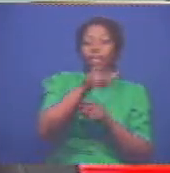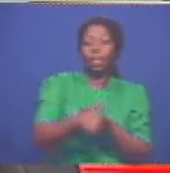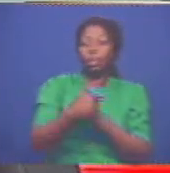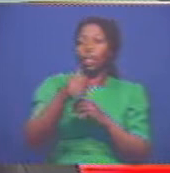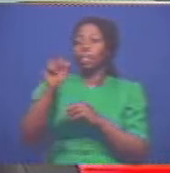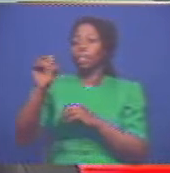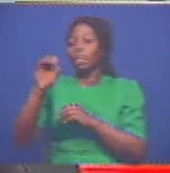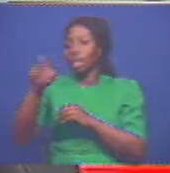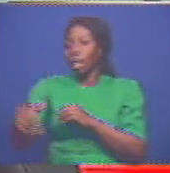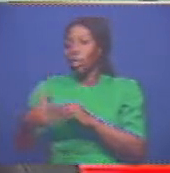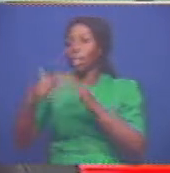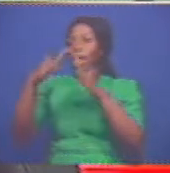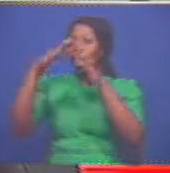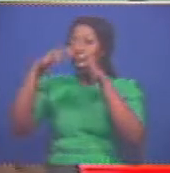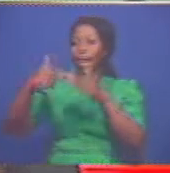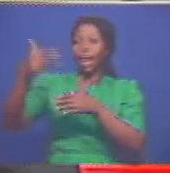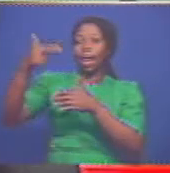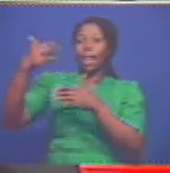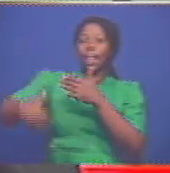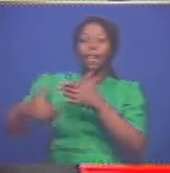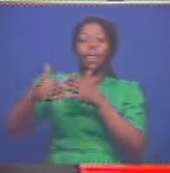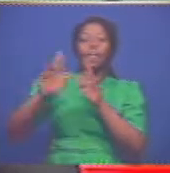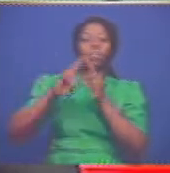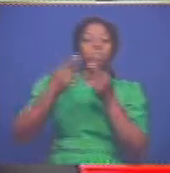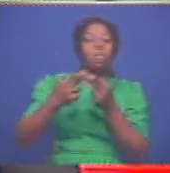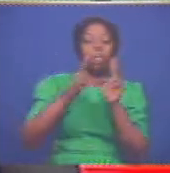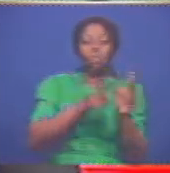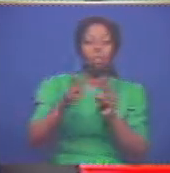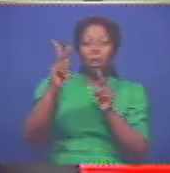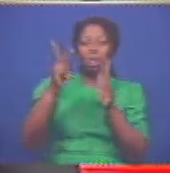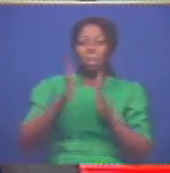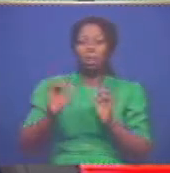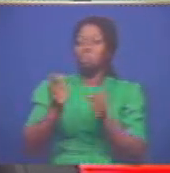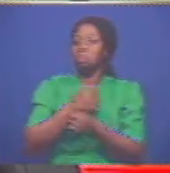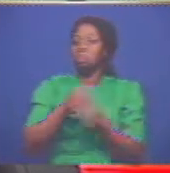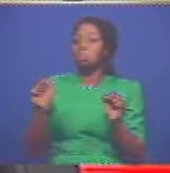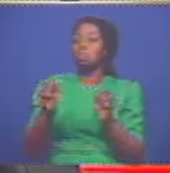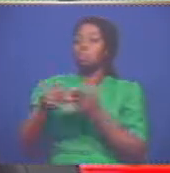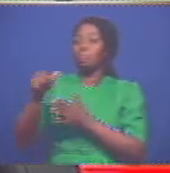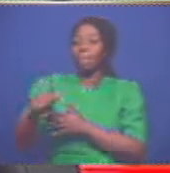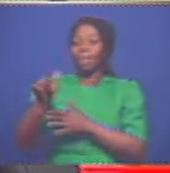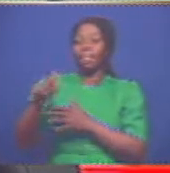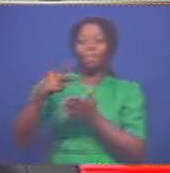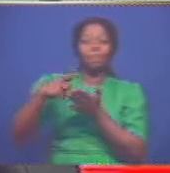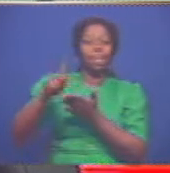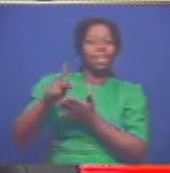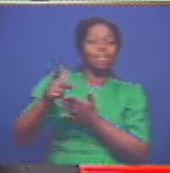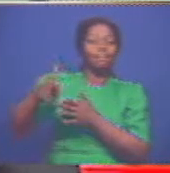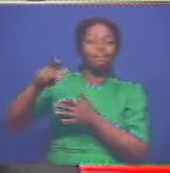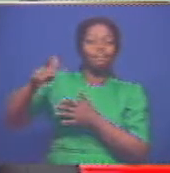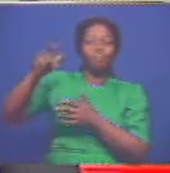usually high-end units. The common mananchi cannot be able to afford. Yeah. So these crises keep increasing. What I think we need to